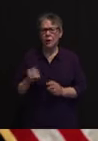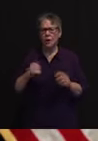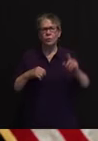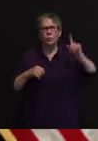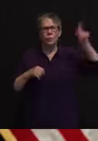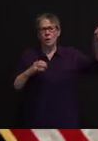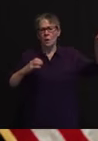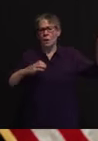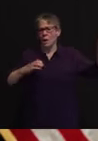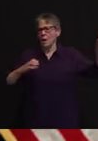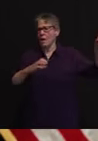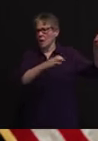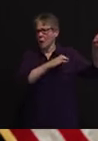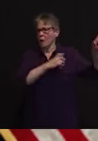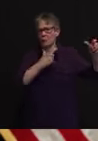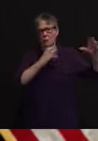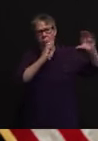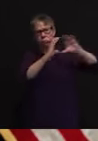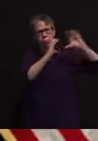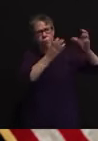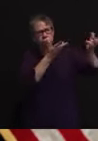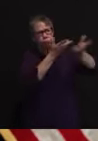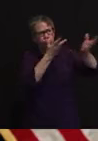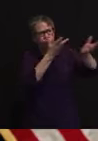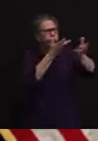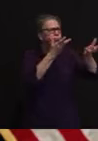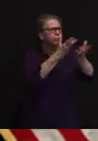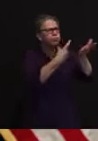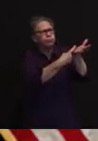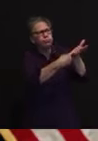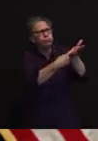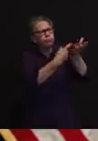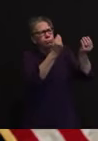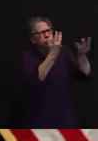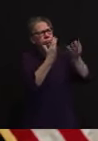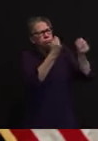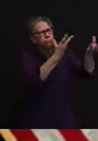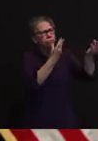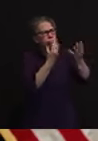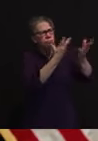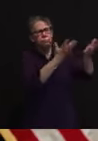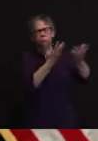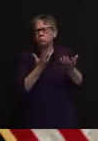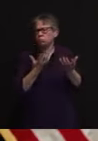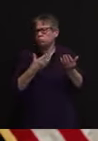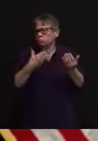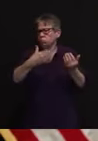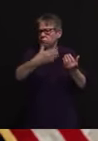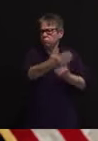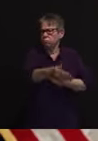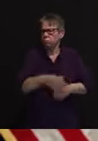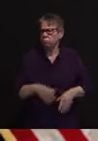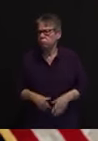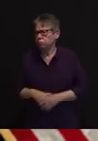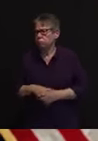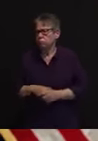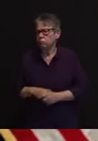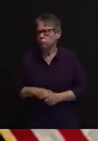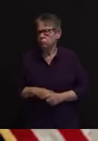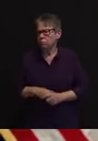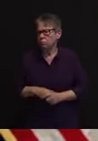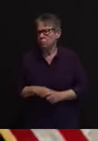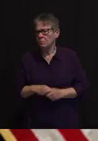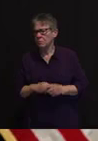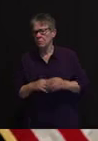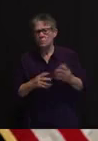U.S. senators, I think most, if not all, of our House delegation, a very good sort of update on where we are and where we could use their help and, frankly, where they could